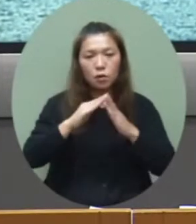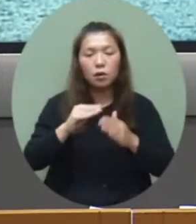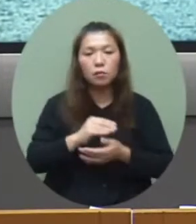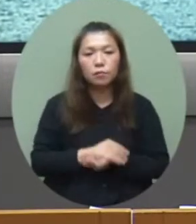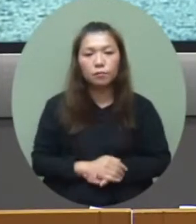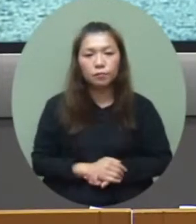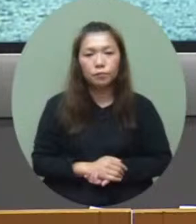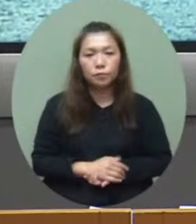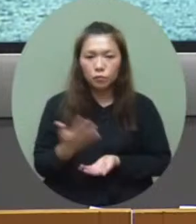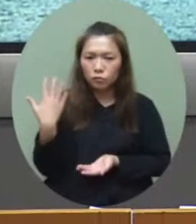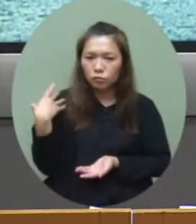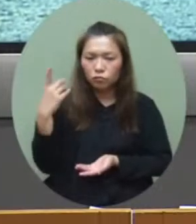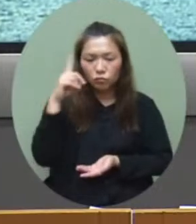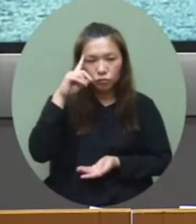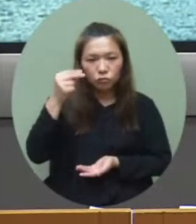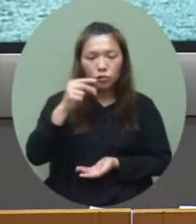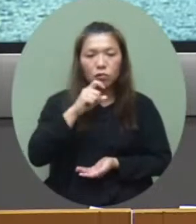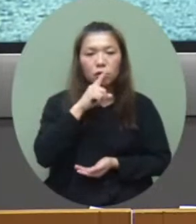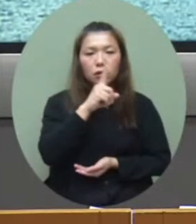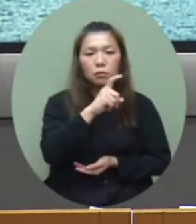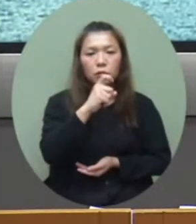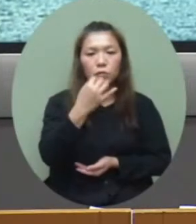well as 6 special schools.